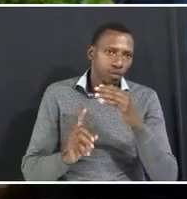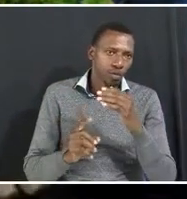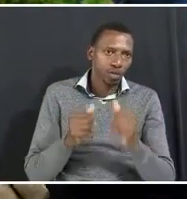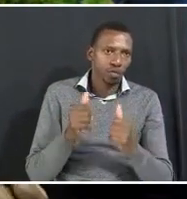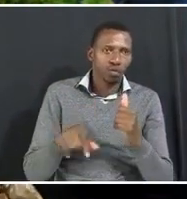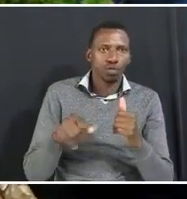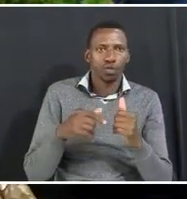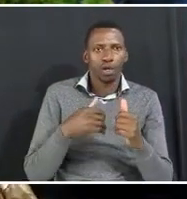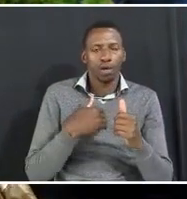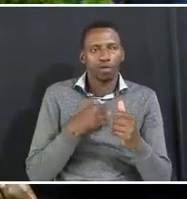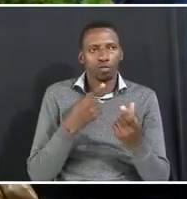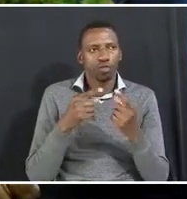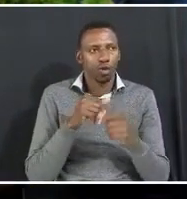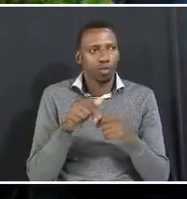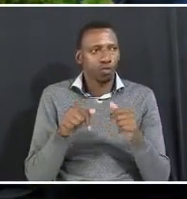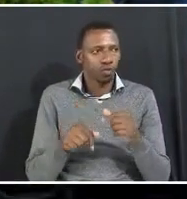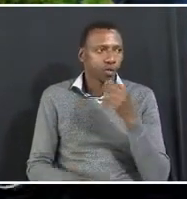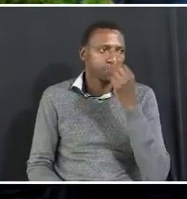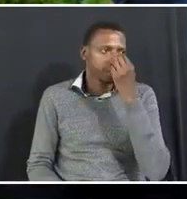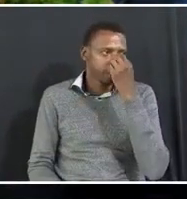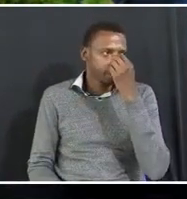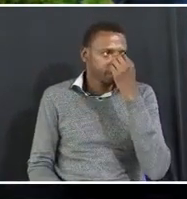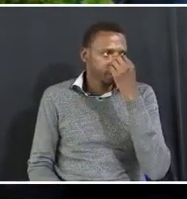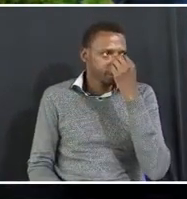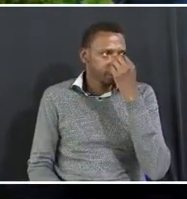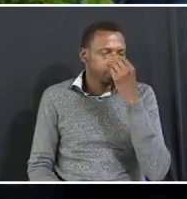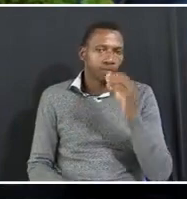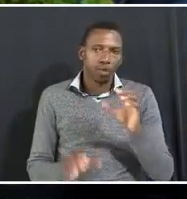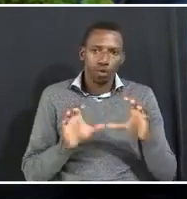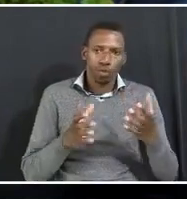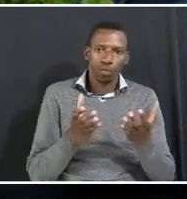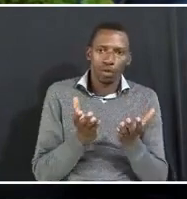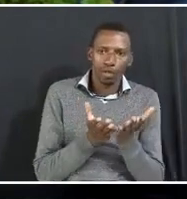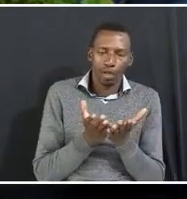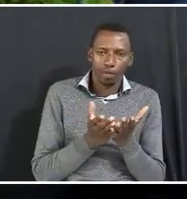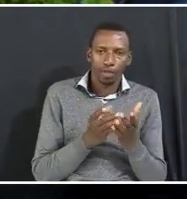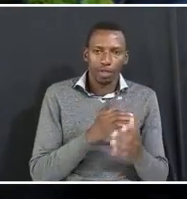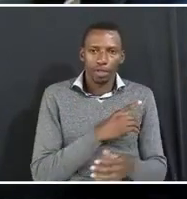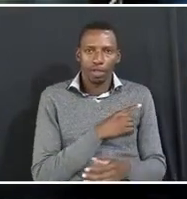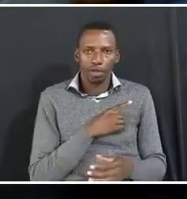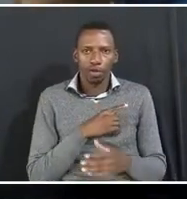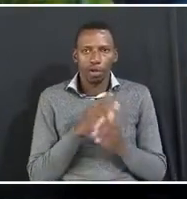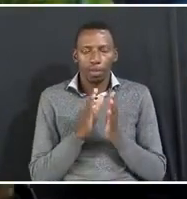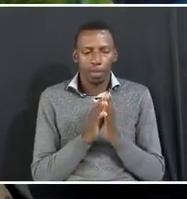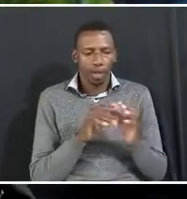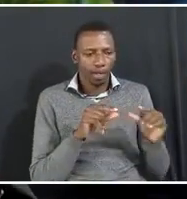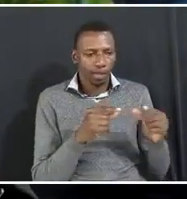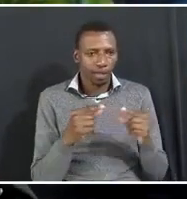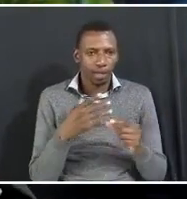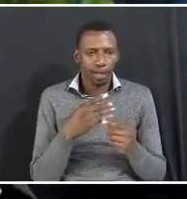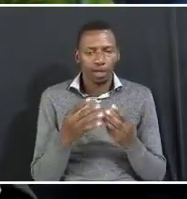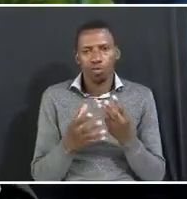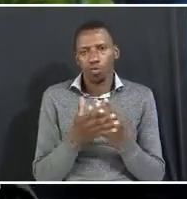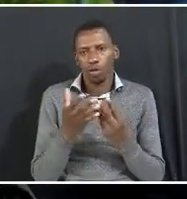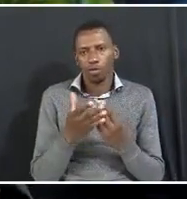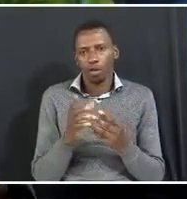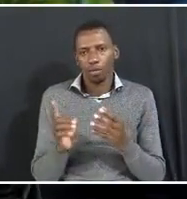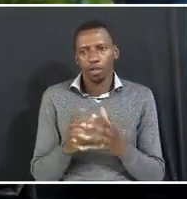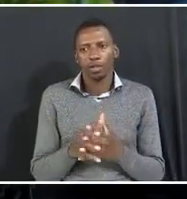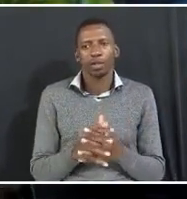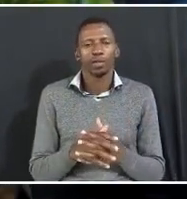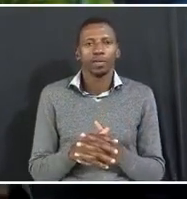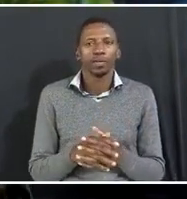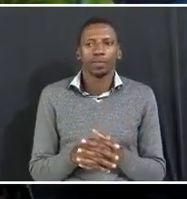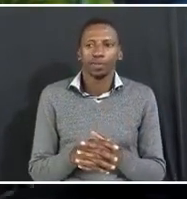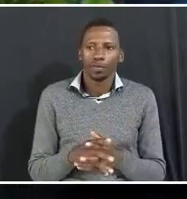that we are talking about today: community service, deaconate, the prayer cell, or even the welfare ministry. You